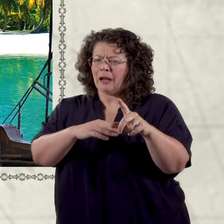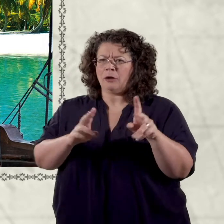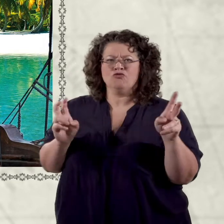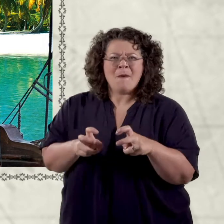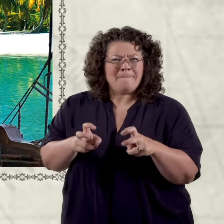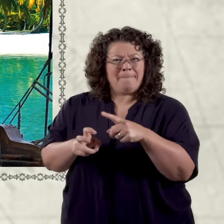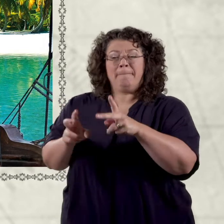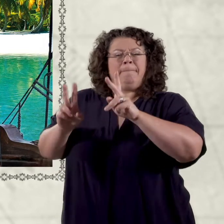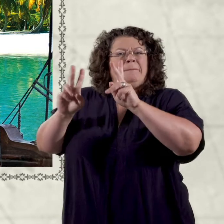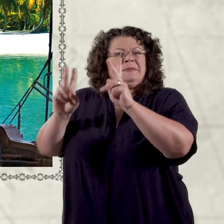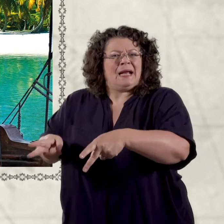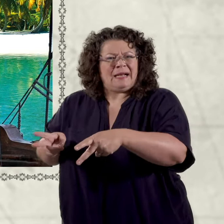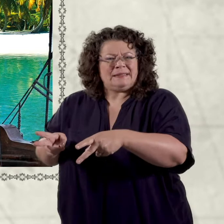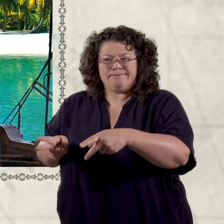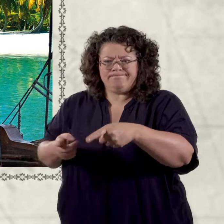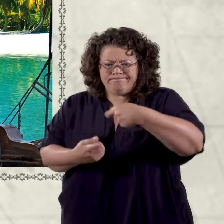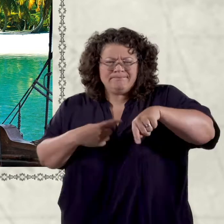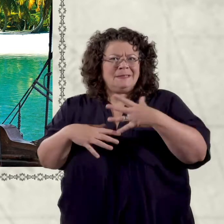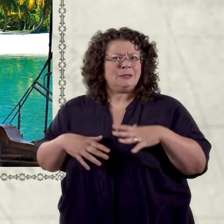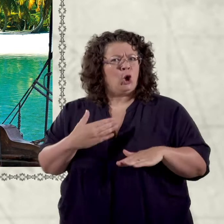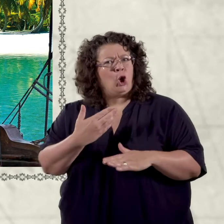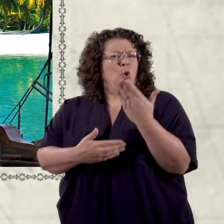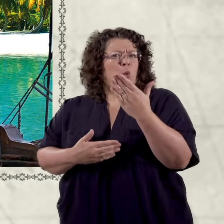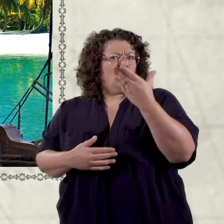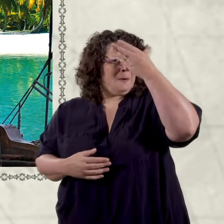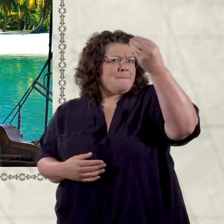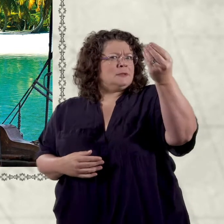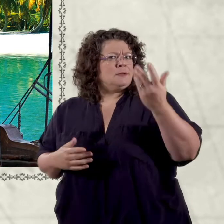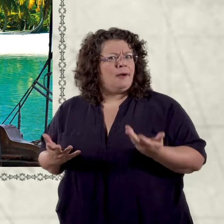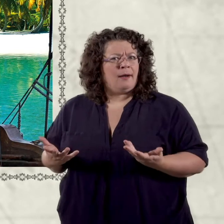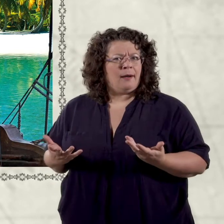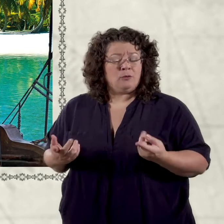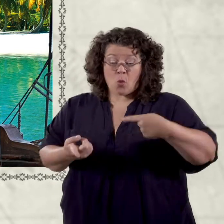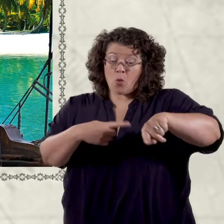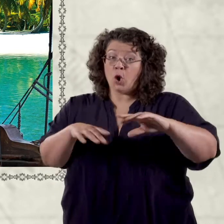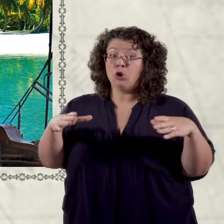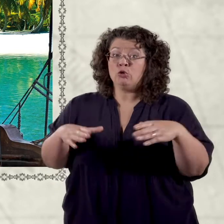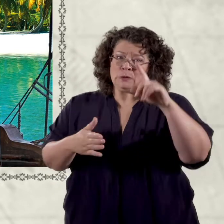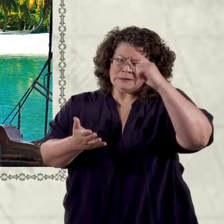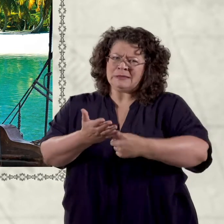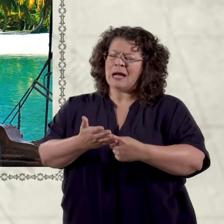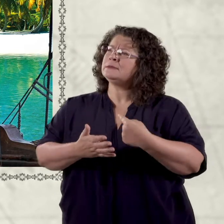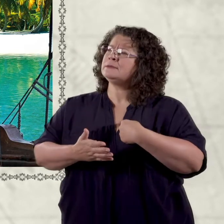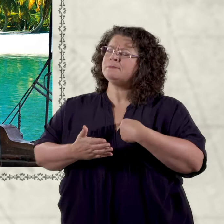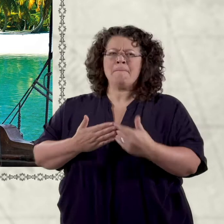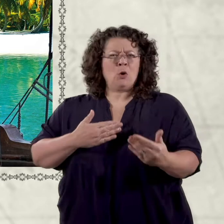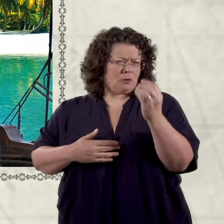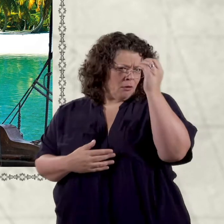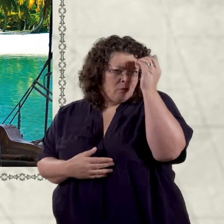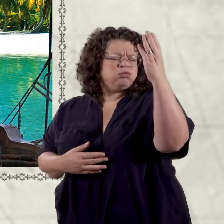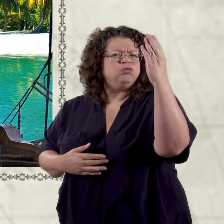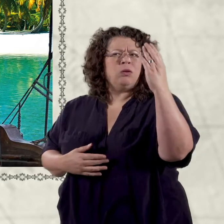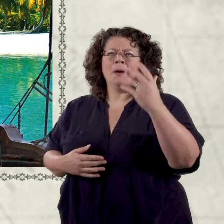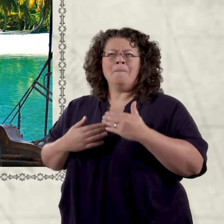died, and we needed a new captain. So, the crew decided I was the most knowledgeable and brave